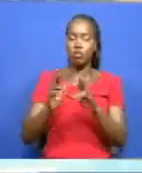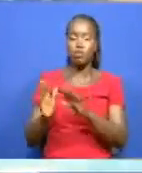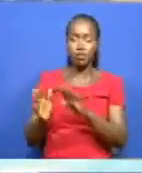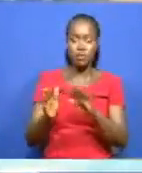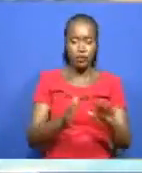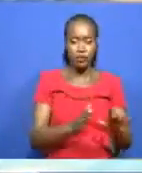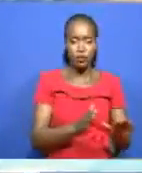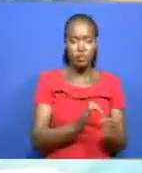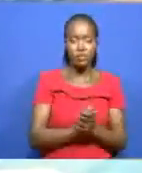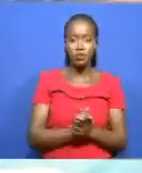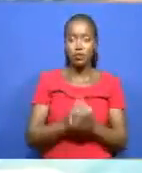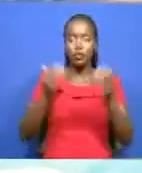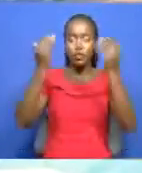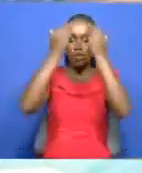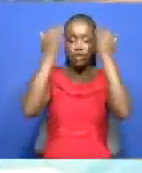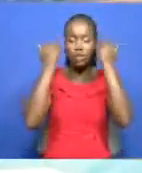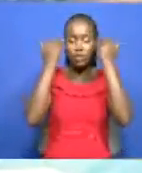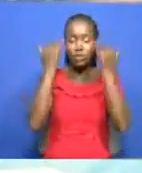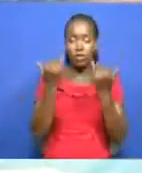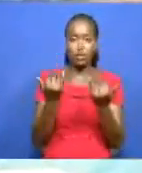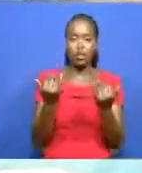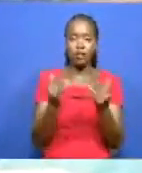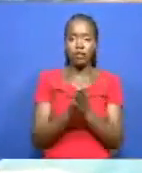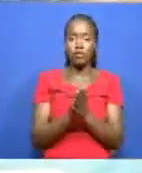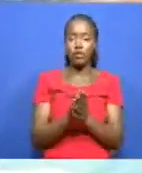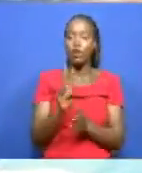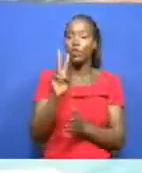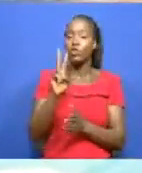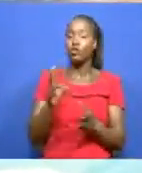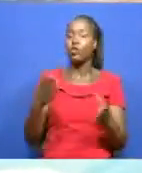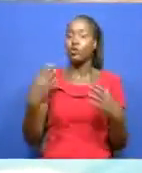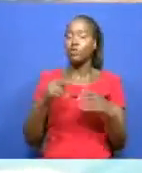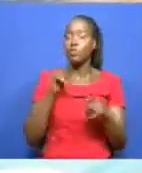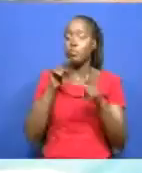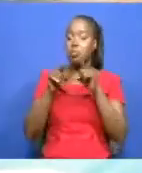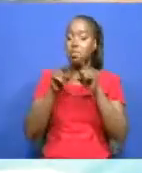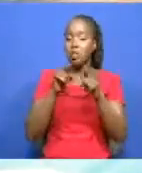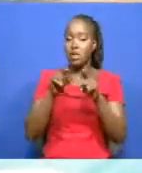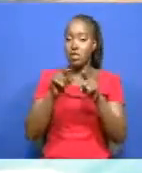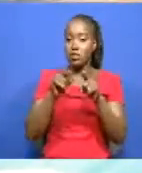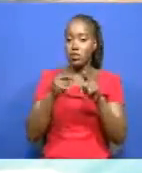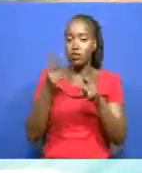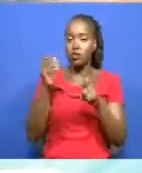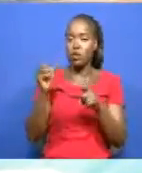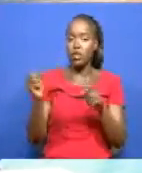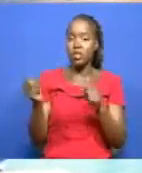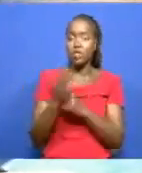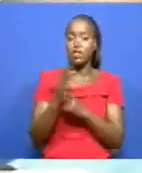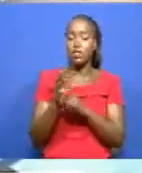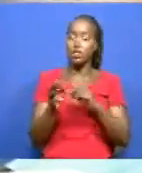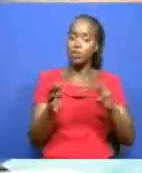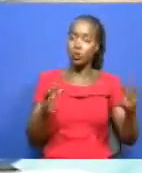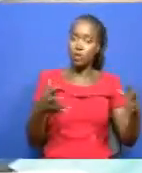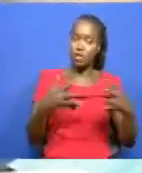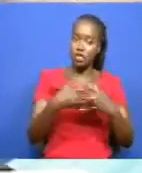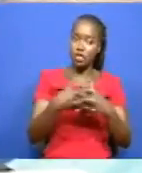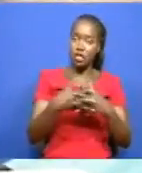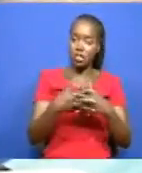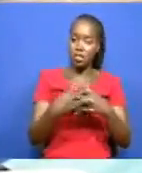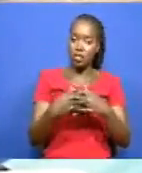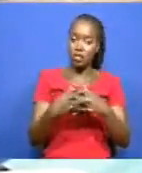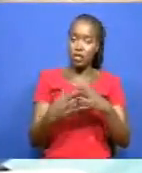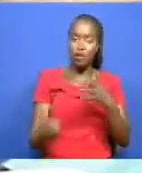Now we cross over to the courts where two individuals accused of being masterminds of the 2013 Westgate attack in